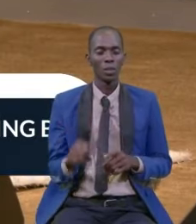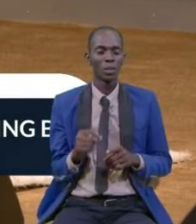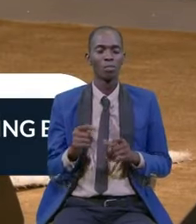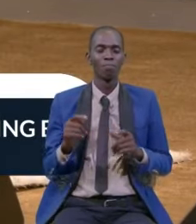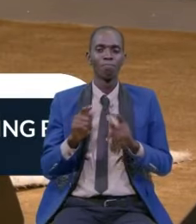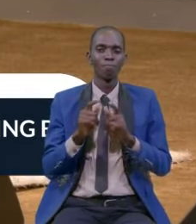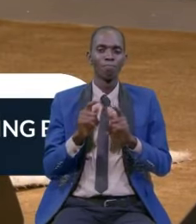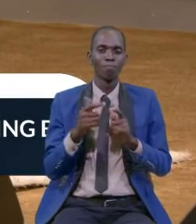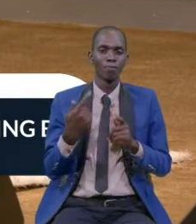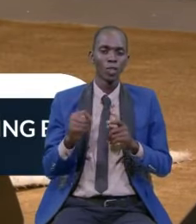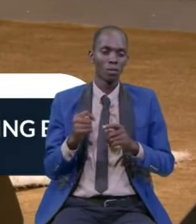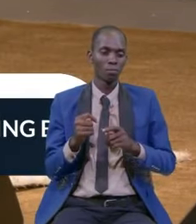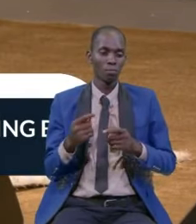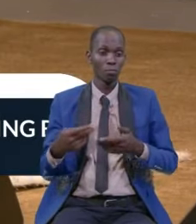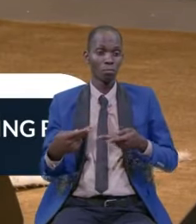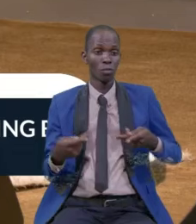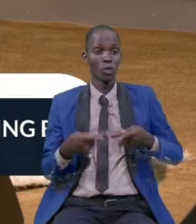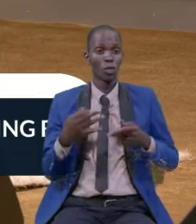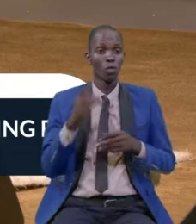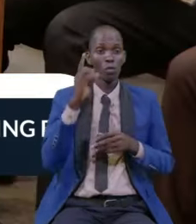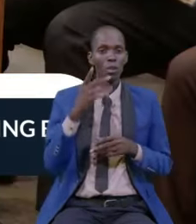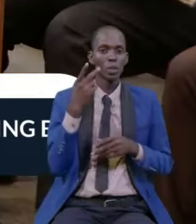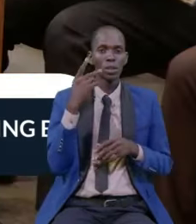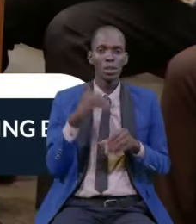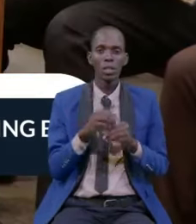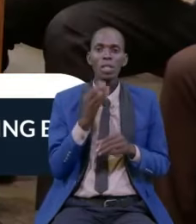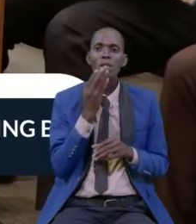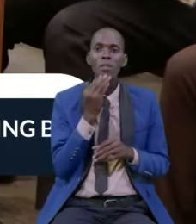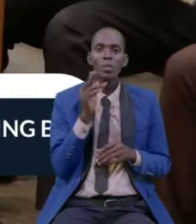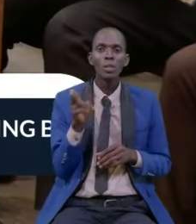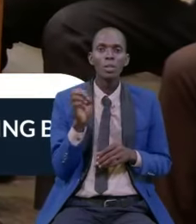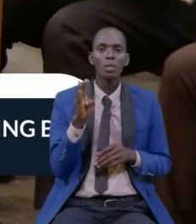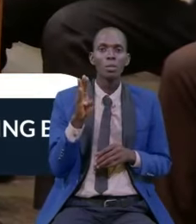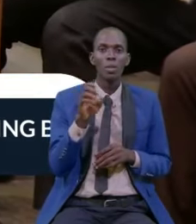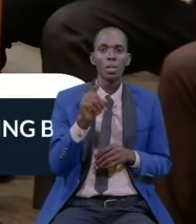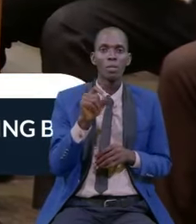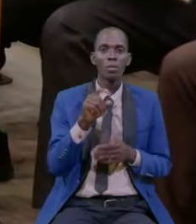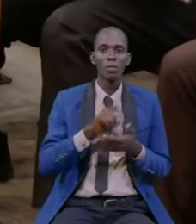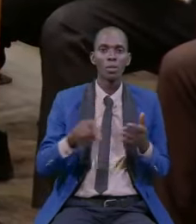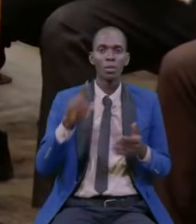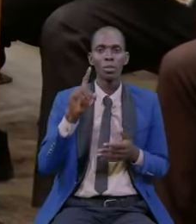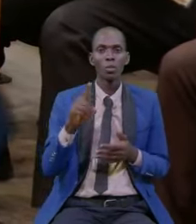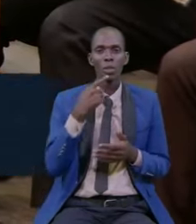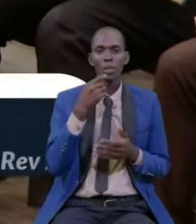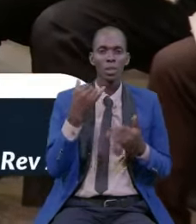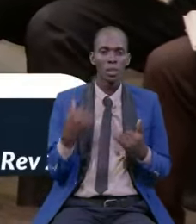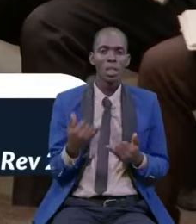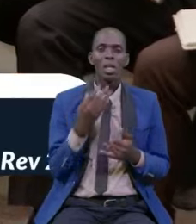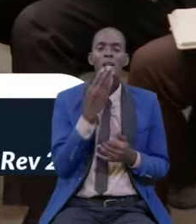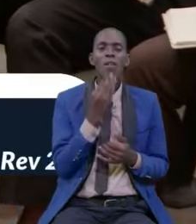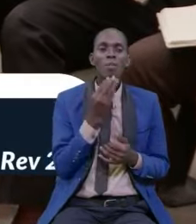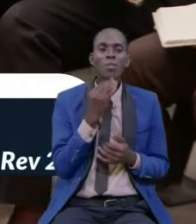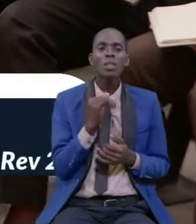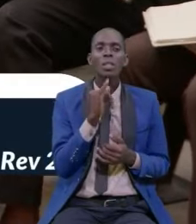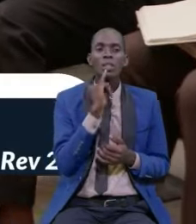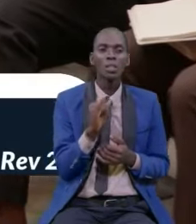people look at Hebrews chapter 11 verse one it says now Faith is